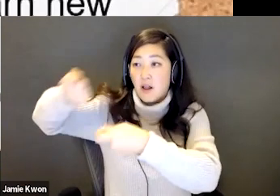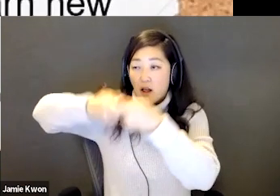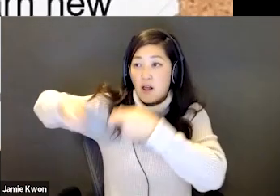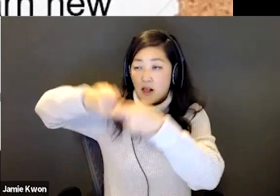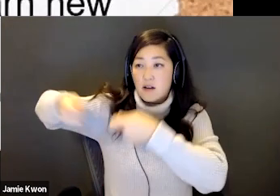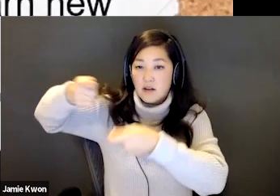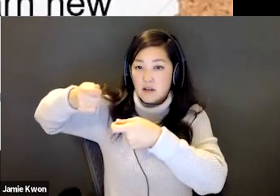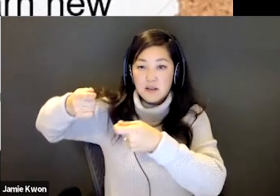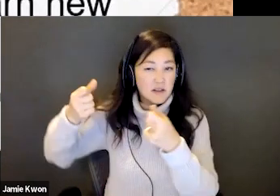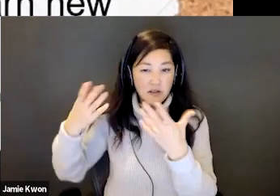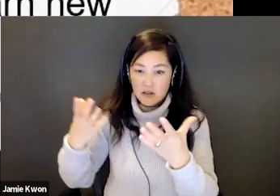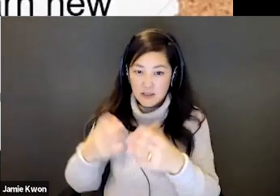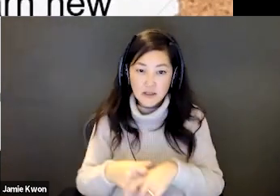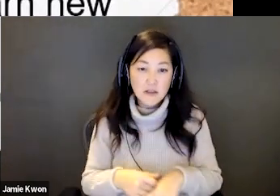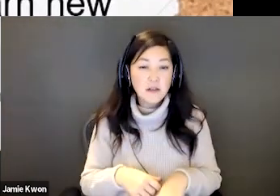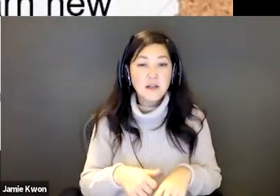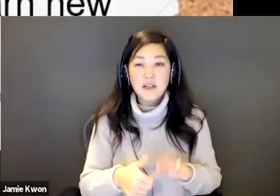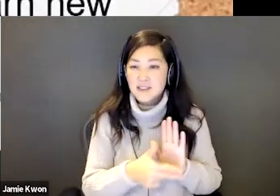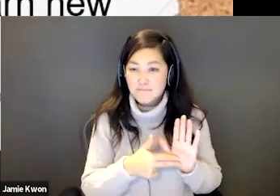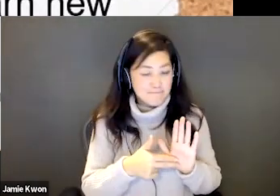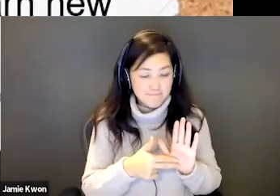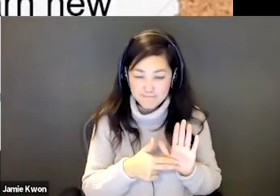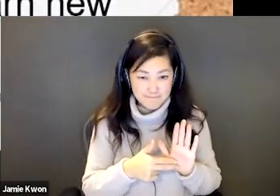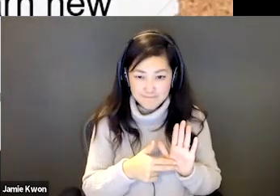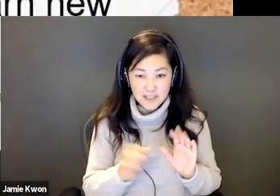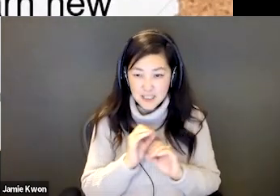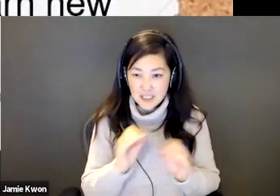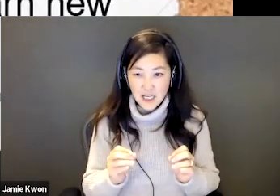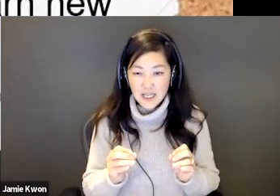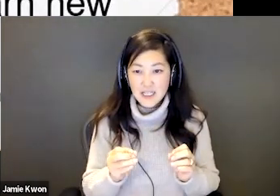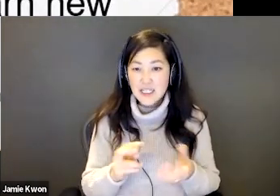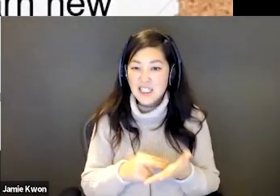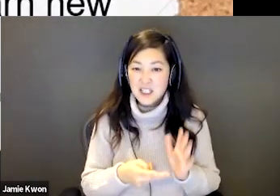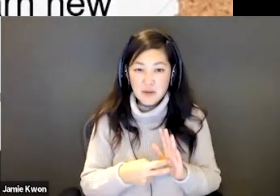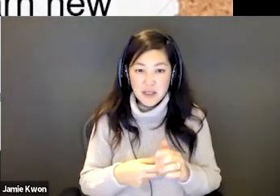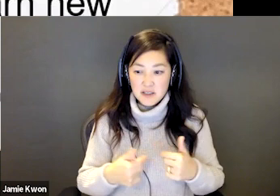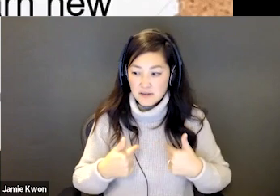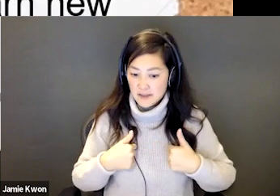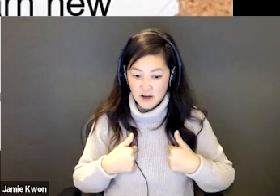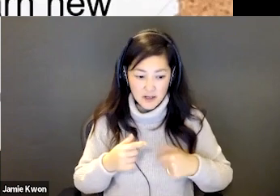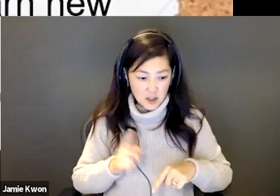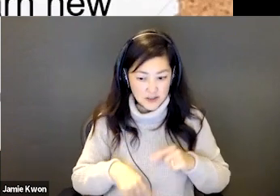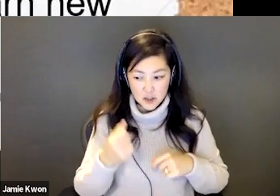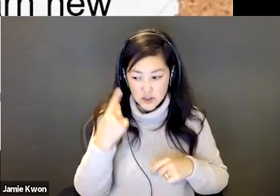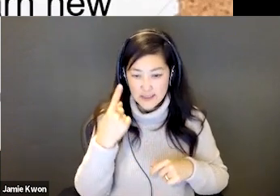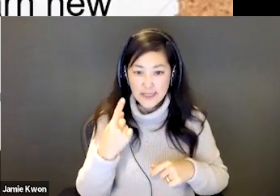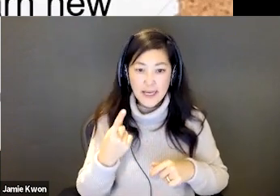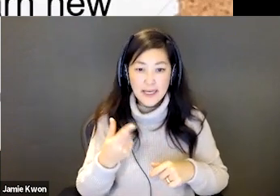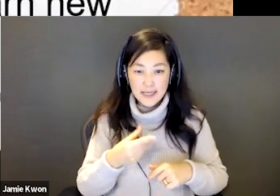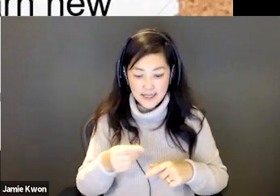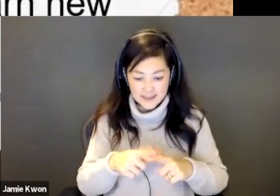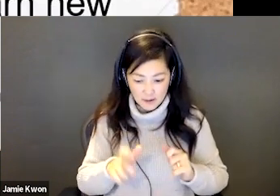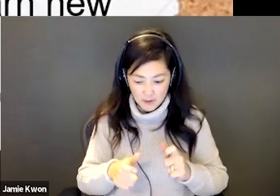Lack of a diagnosis deprived me and my employers of the chance to understand and adjust